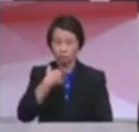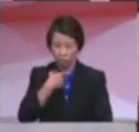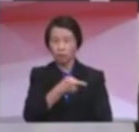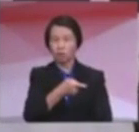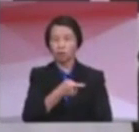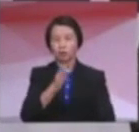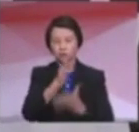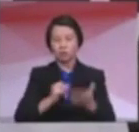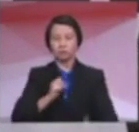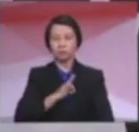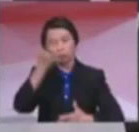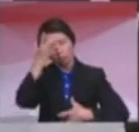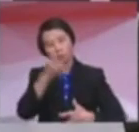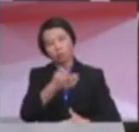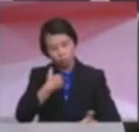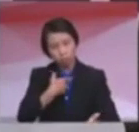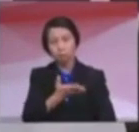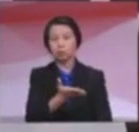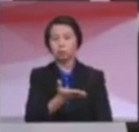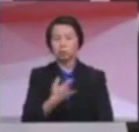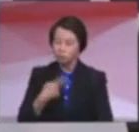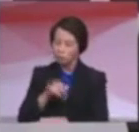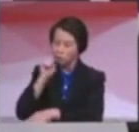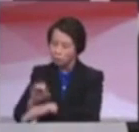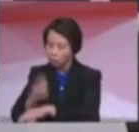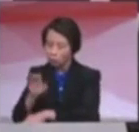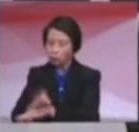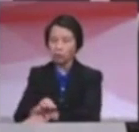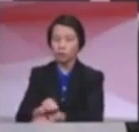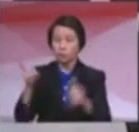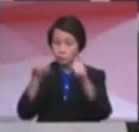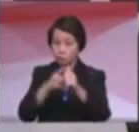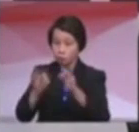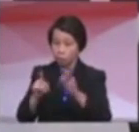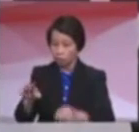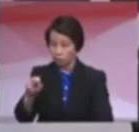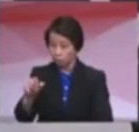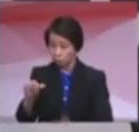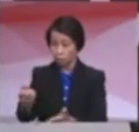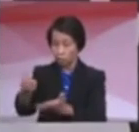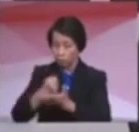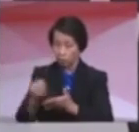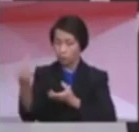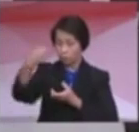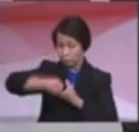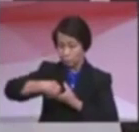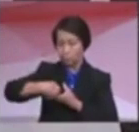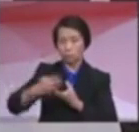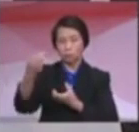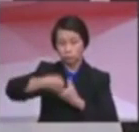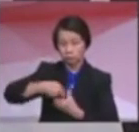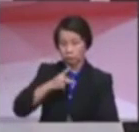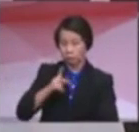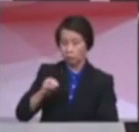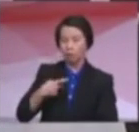our staff also got infected. So we advise them, the first is that if they want to come in to participate, join the Ministry of Health,